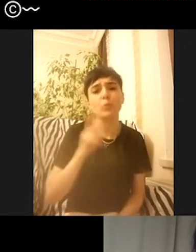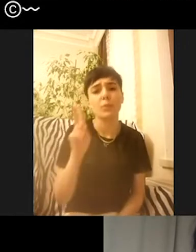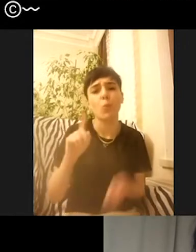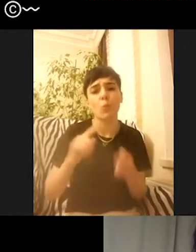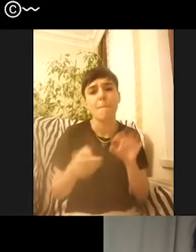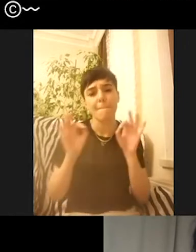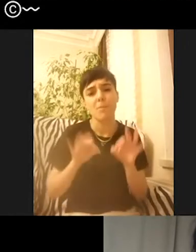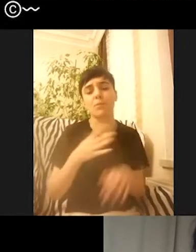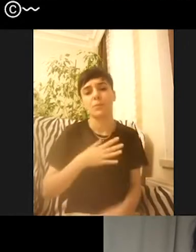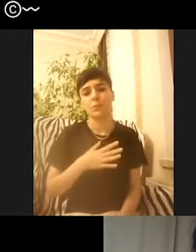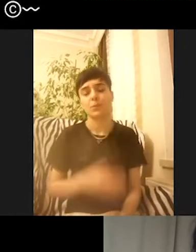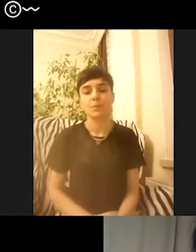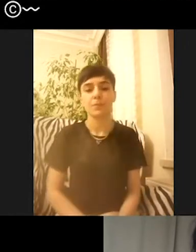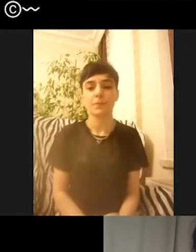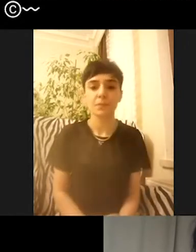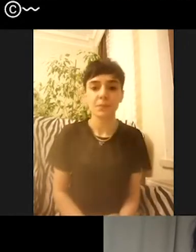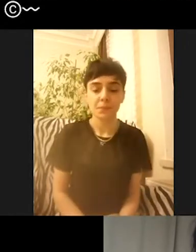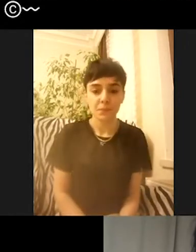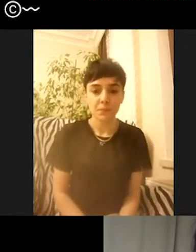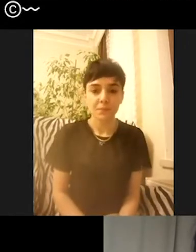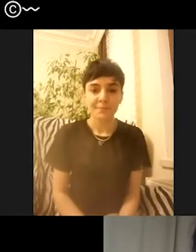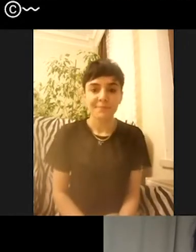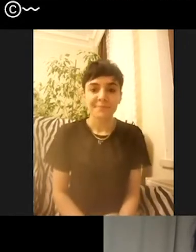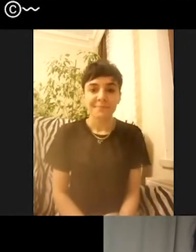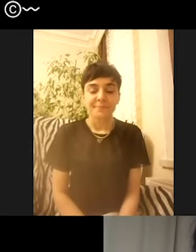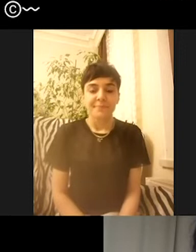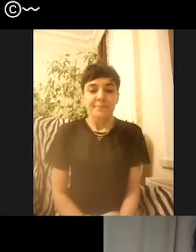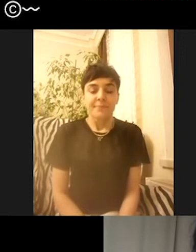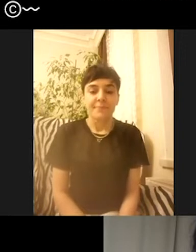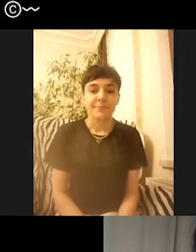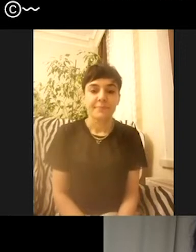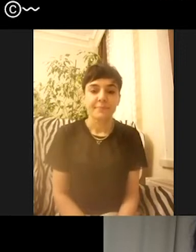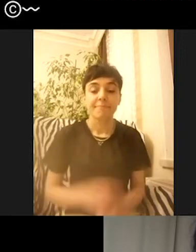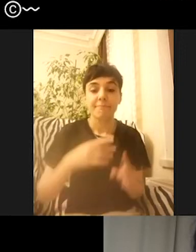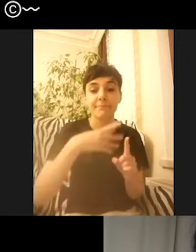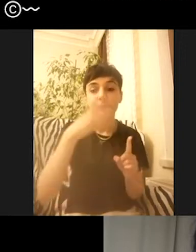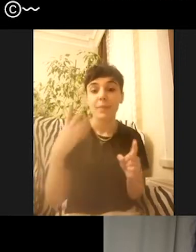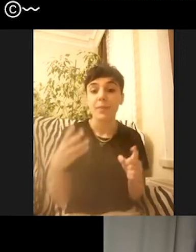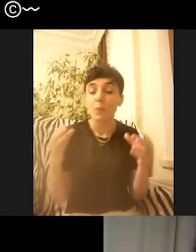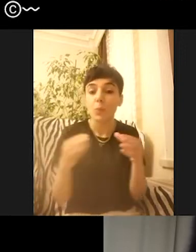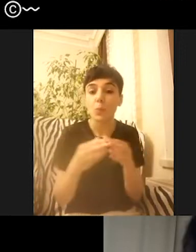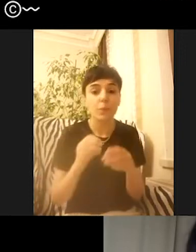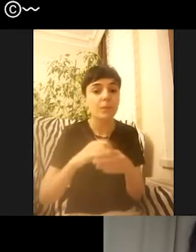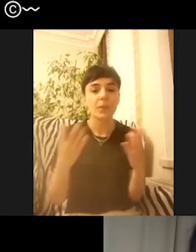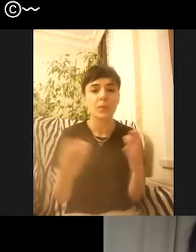of the founding of the LGBT club, and how was it possible to found the club at the time where now the